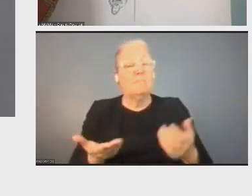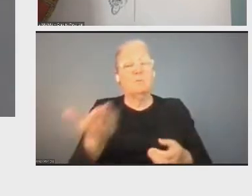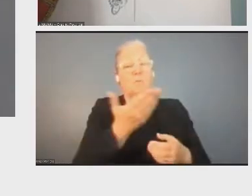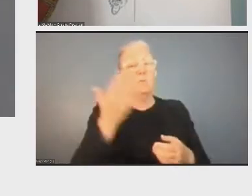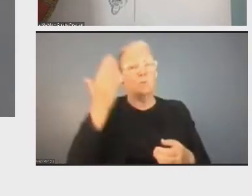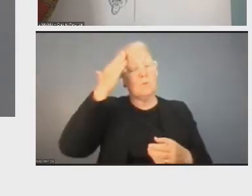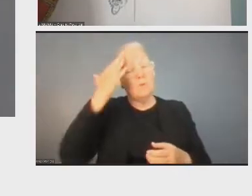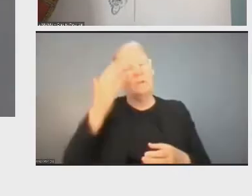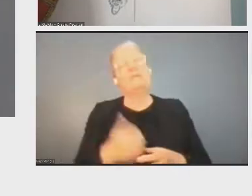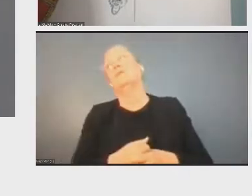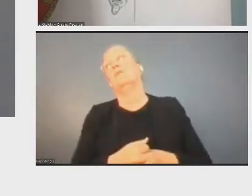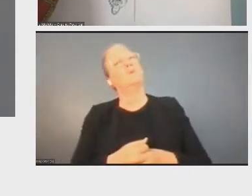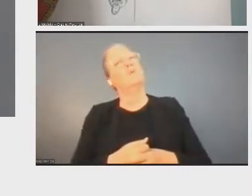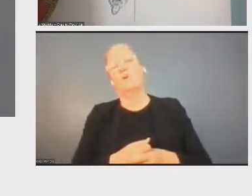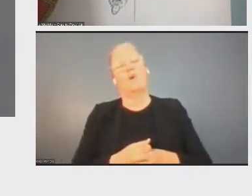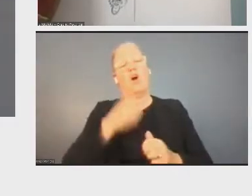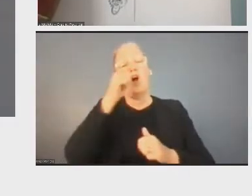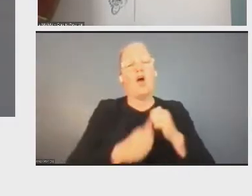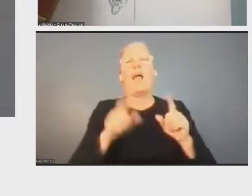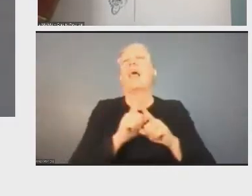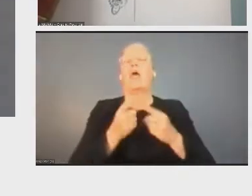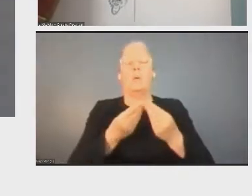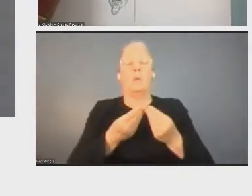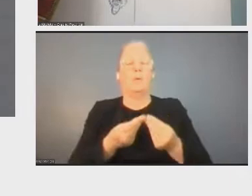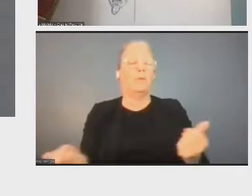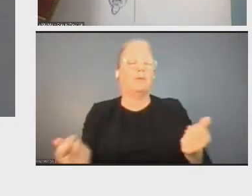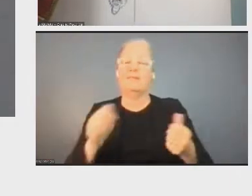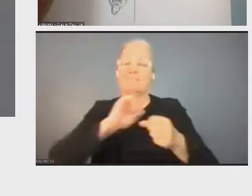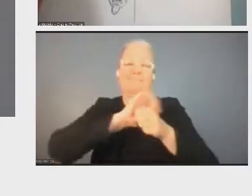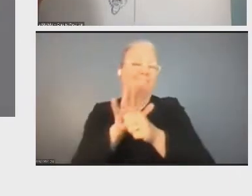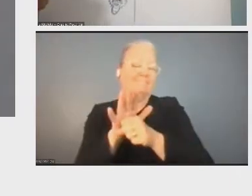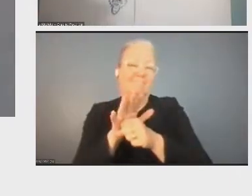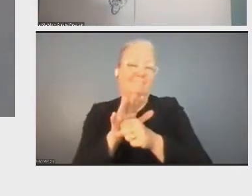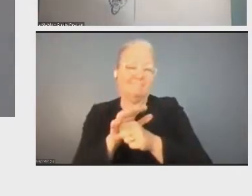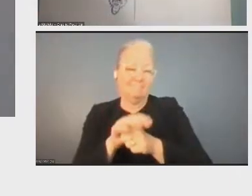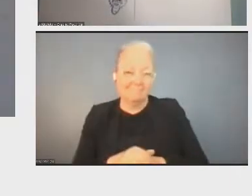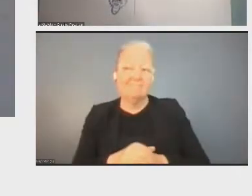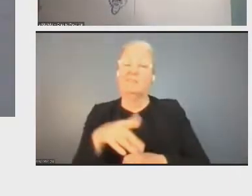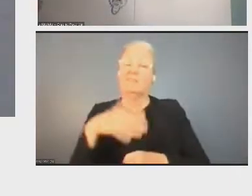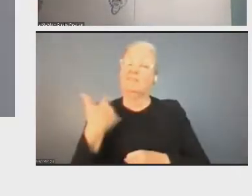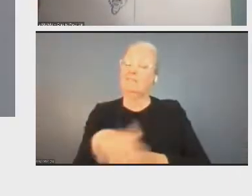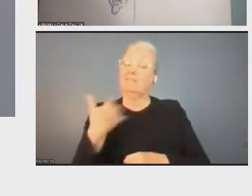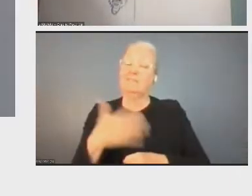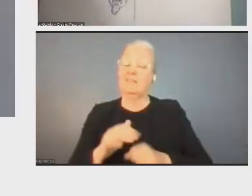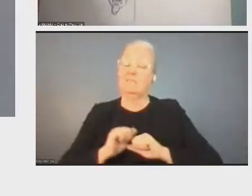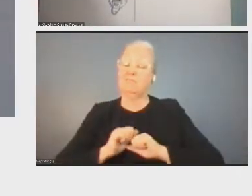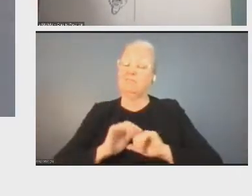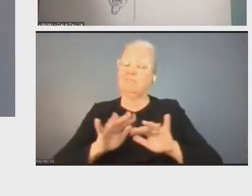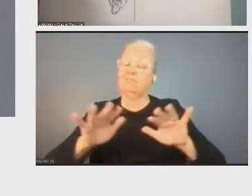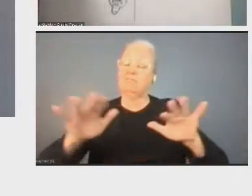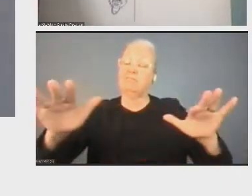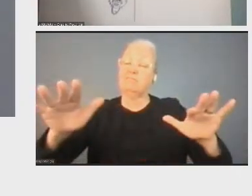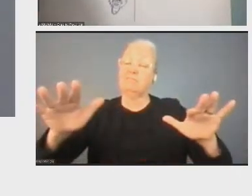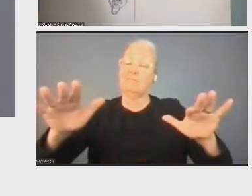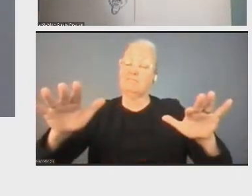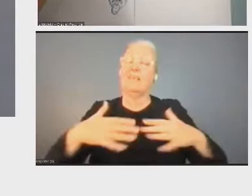to get out of it in terms of the effects of the pandemic. That's why these measures